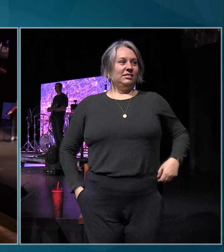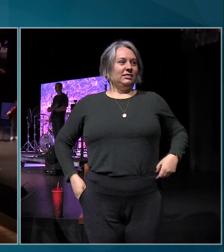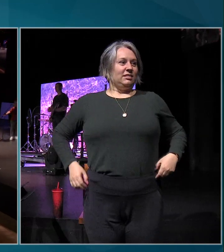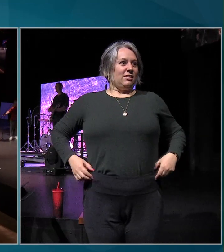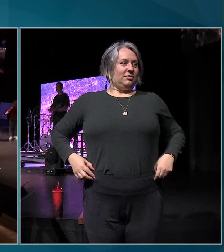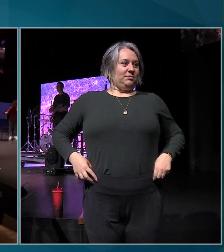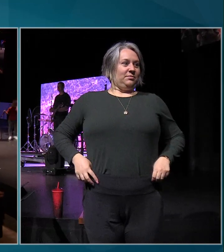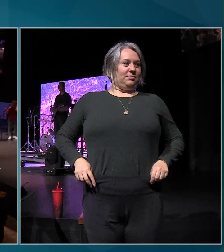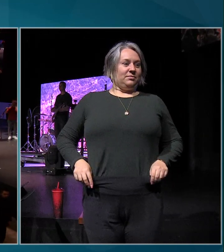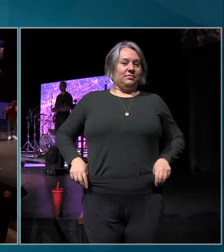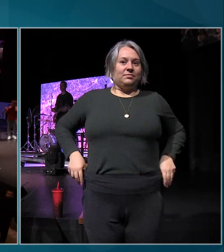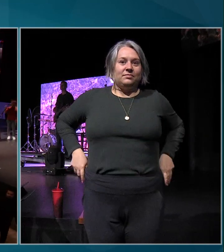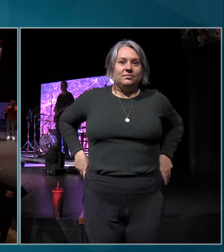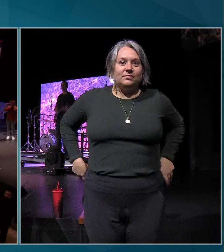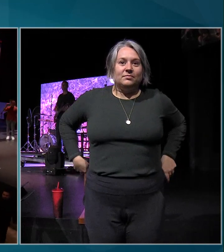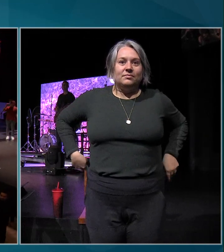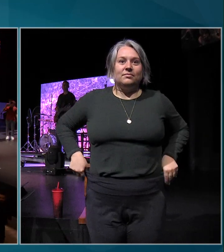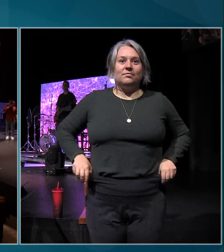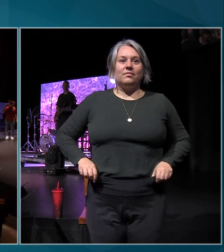All right.